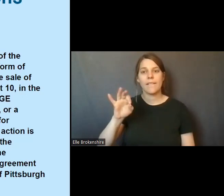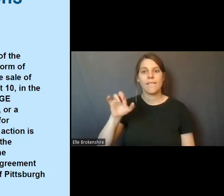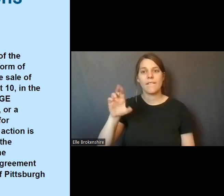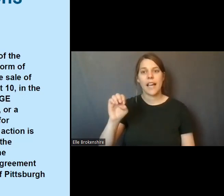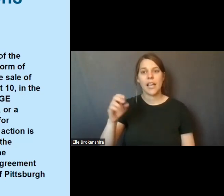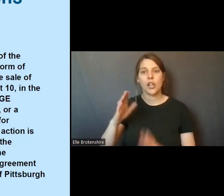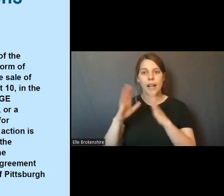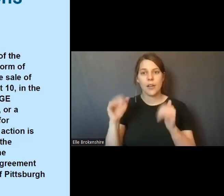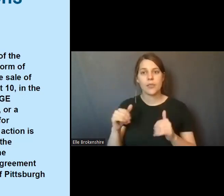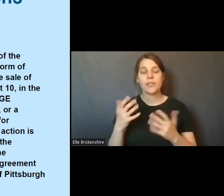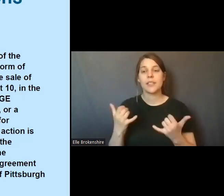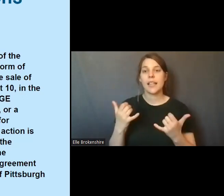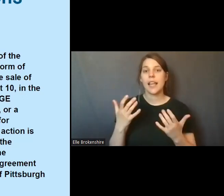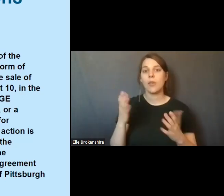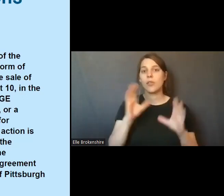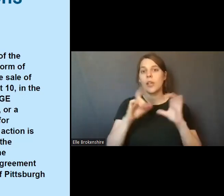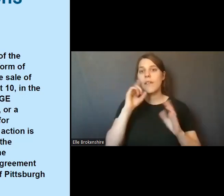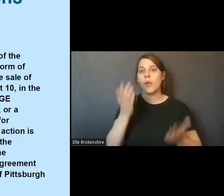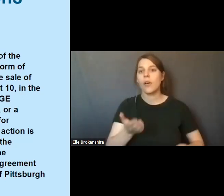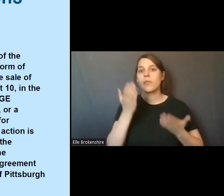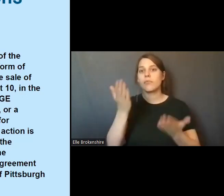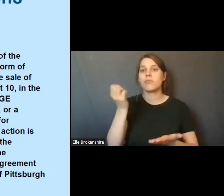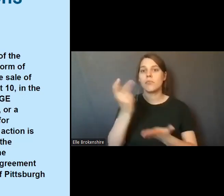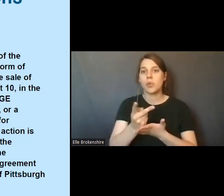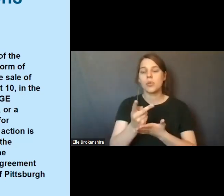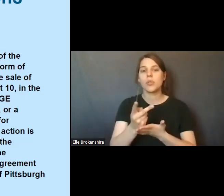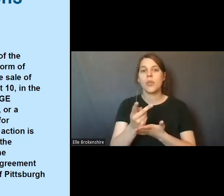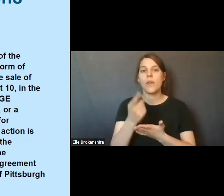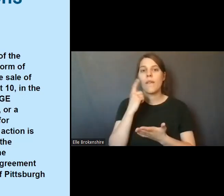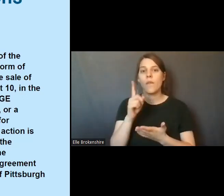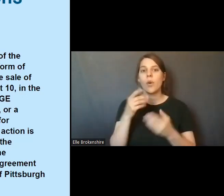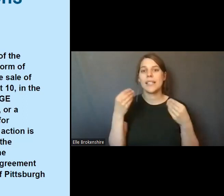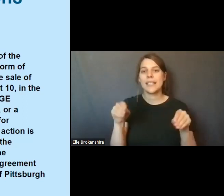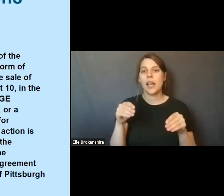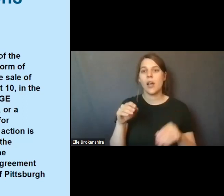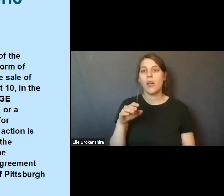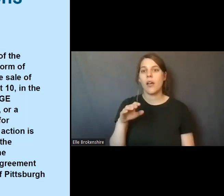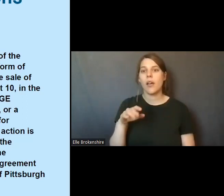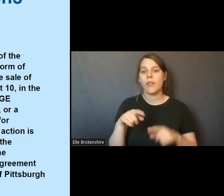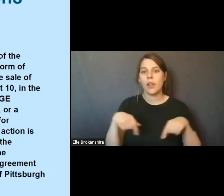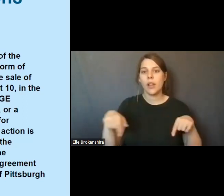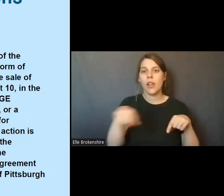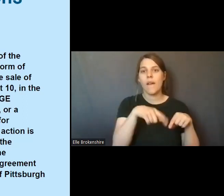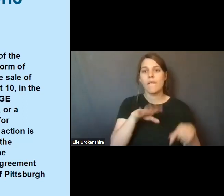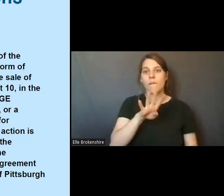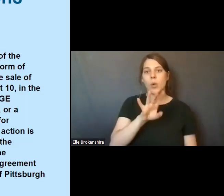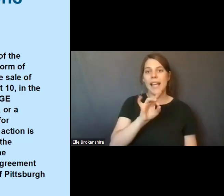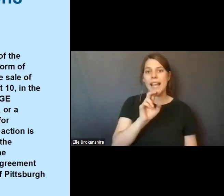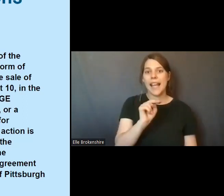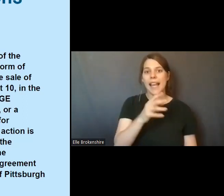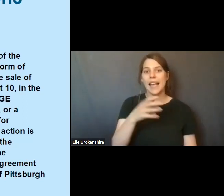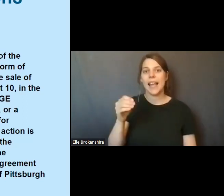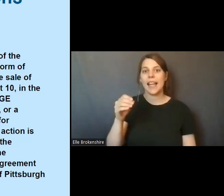the proposal and form of contract for the sale of Block 48N, Lot 10 in the 24th